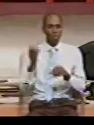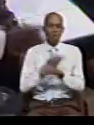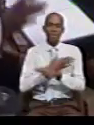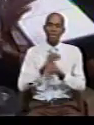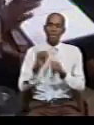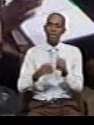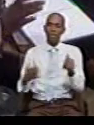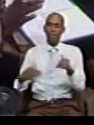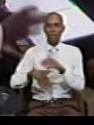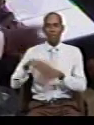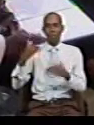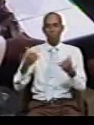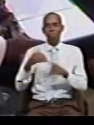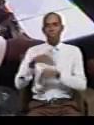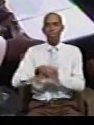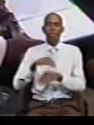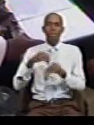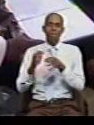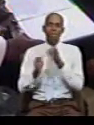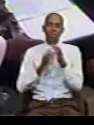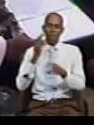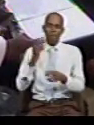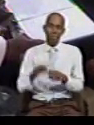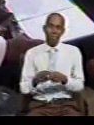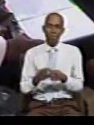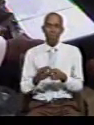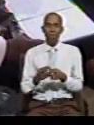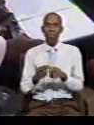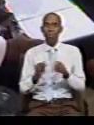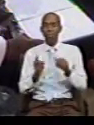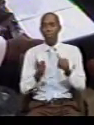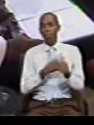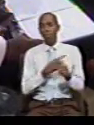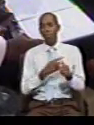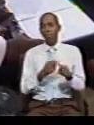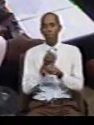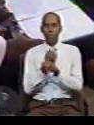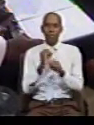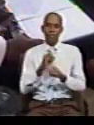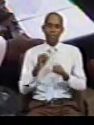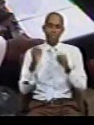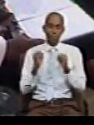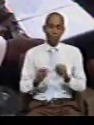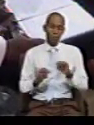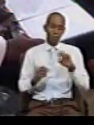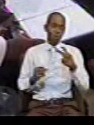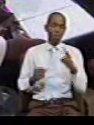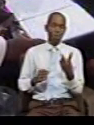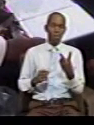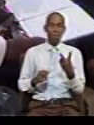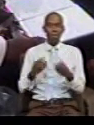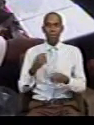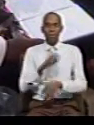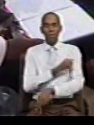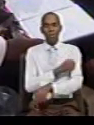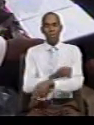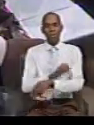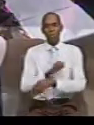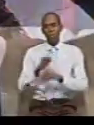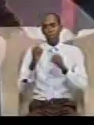in Jesus' name. One, the saving power. Two, the strengthening